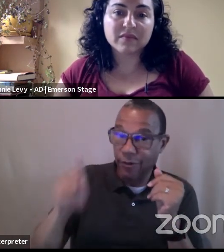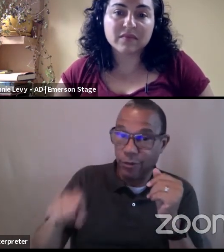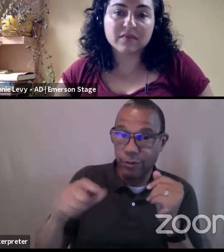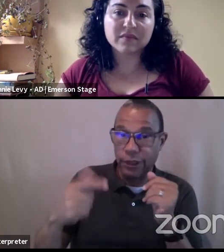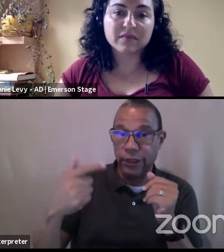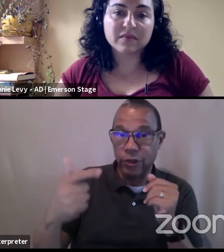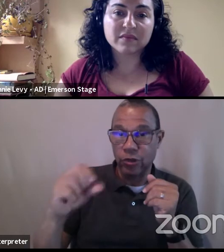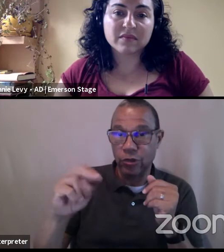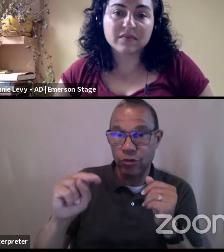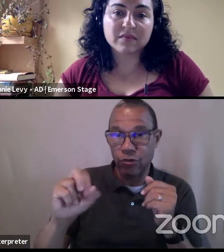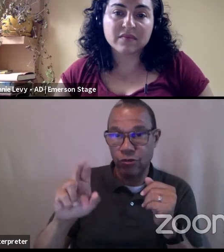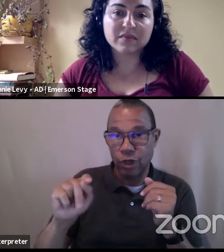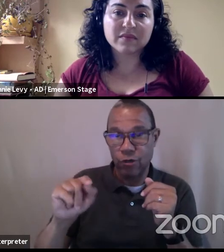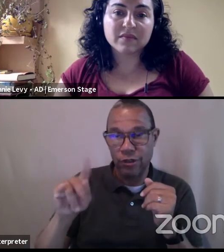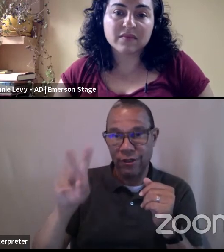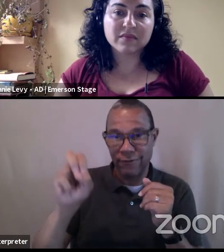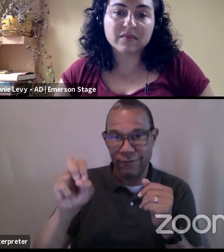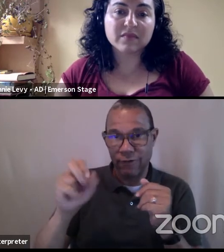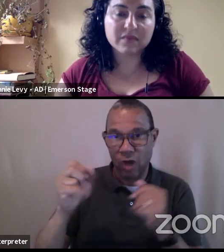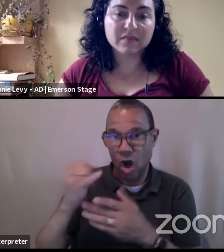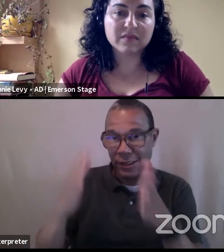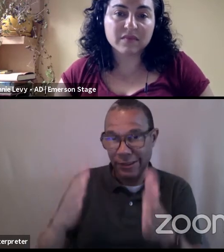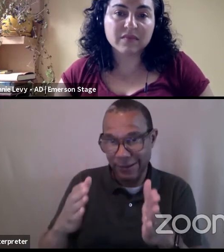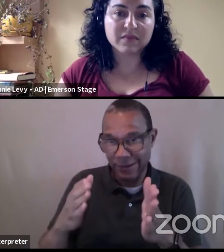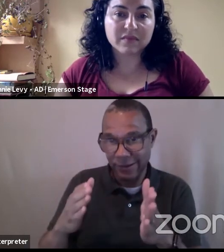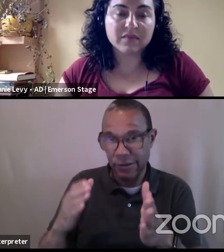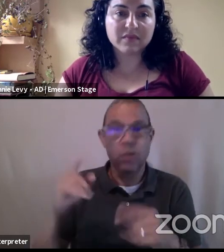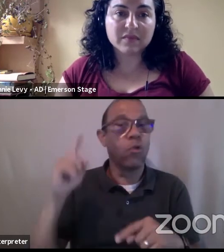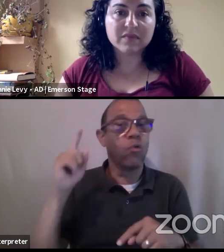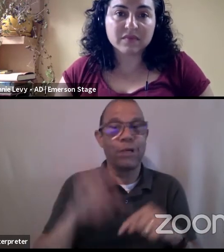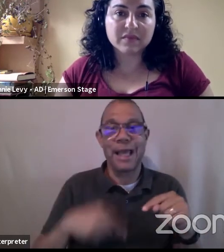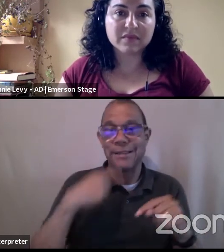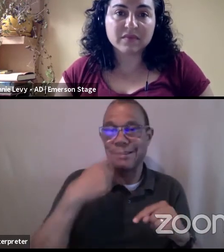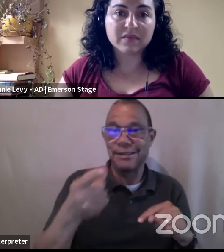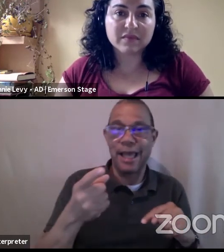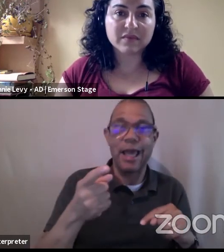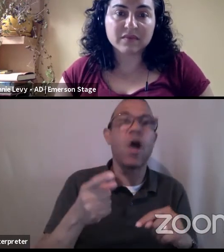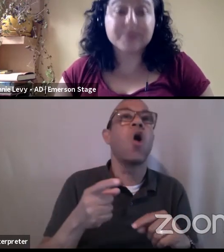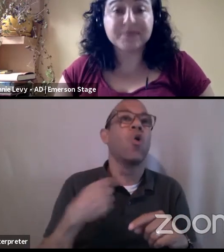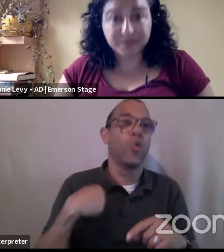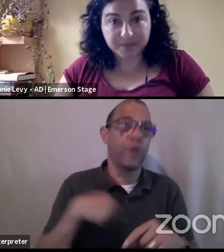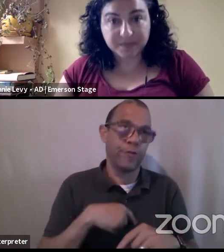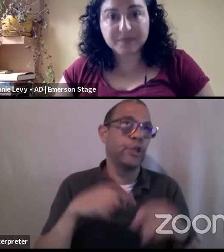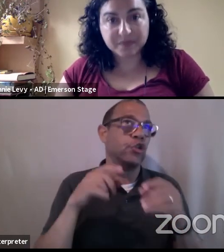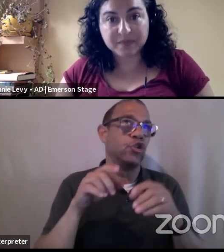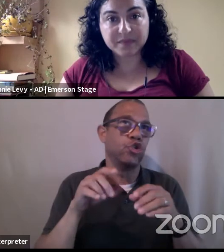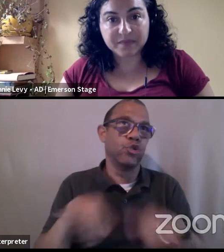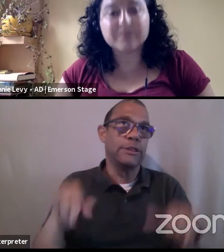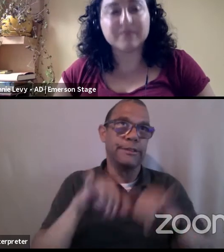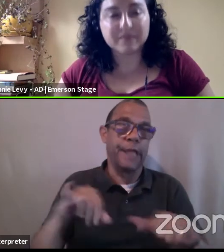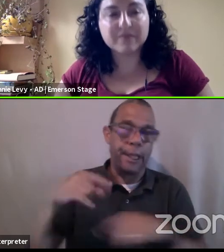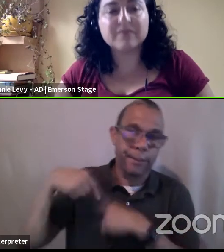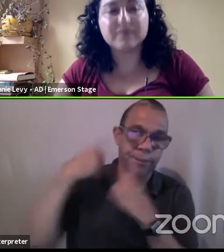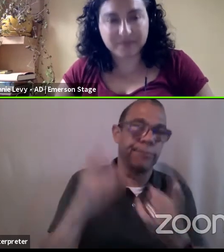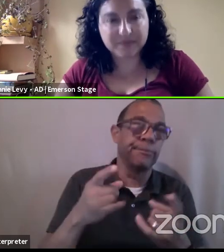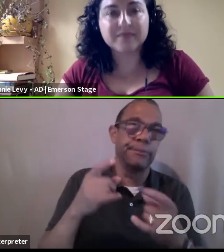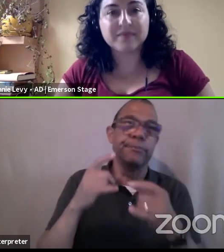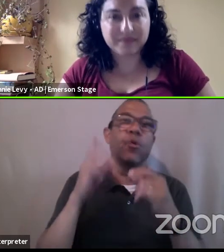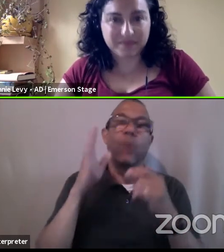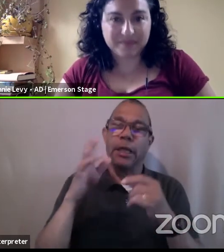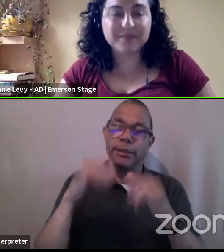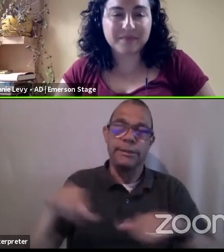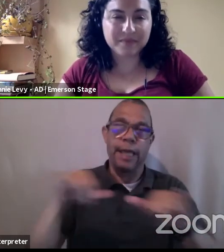theater. okay. This is, this is the way we've been doing theater. Theater has to be reinvented every day for it to be alive. And that's the